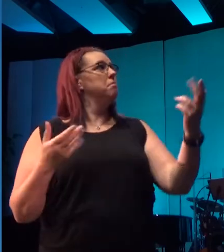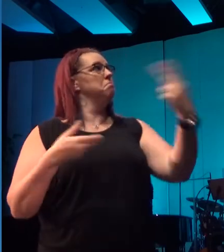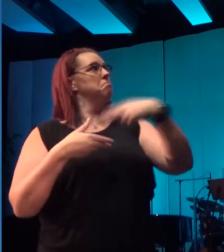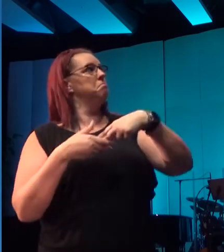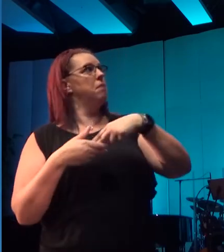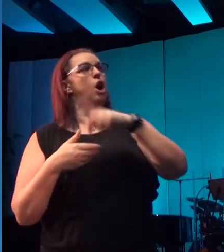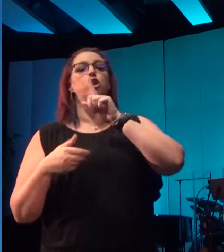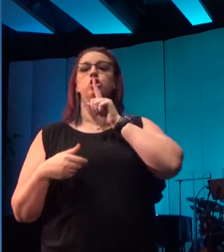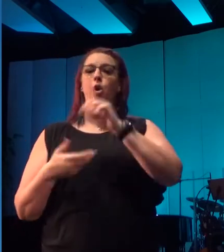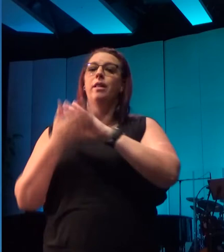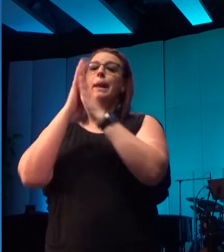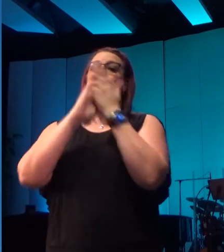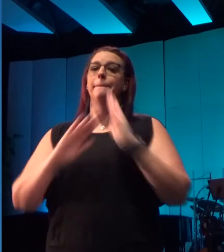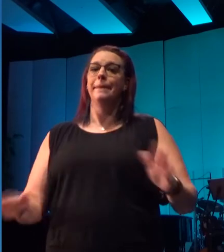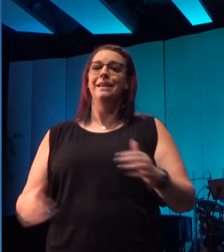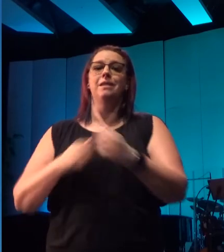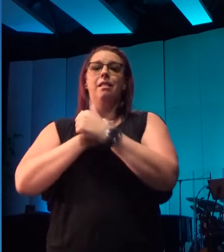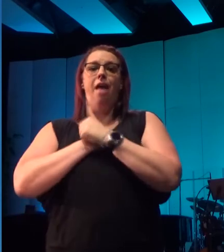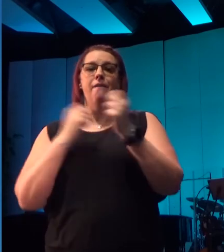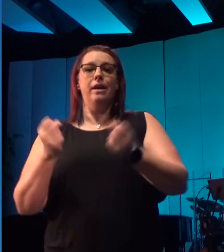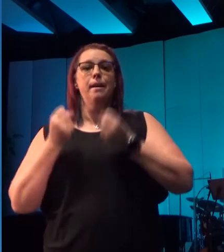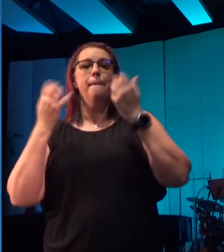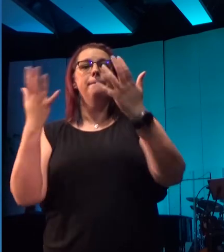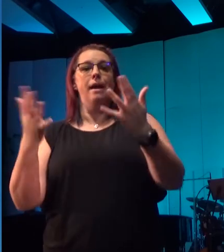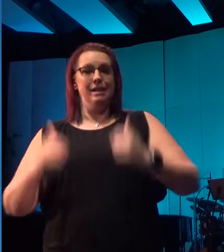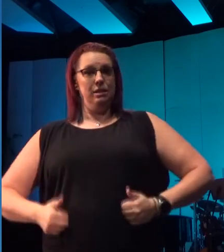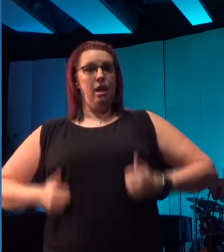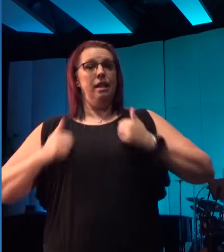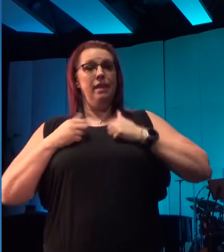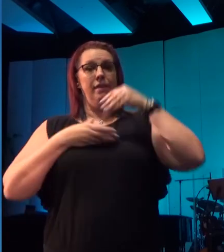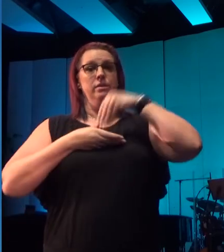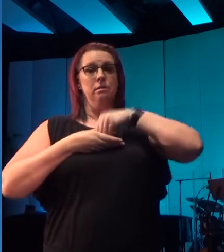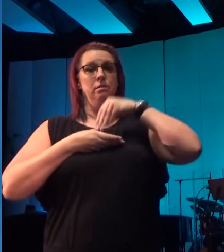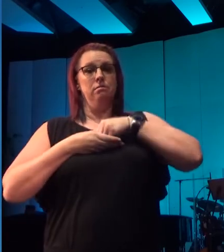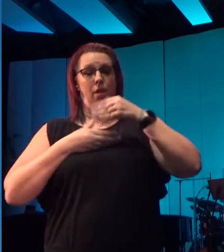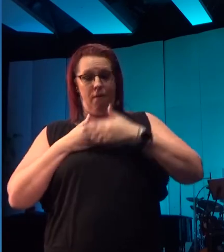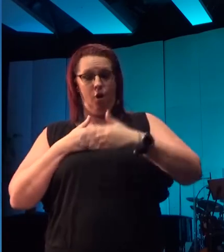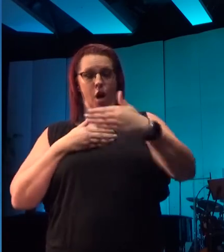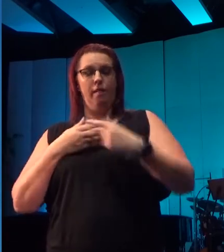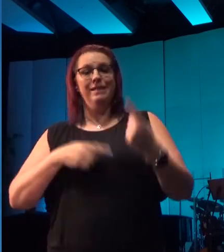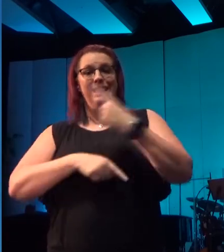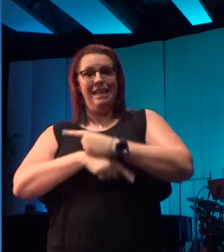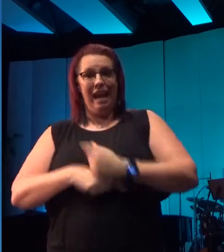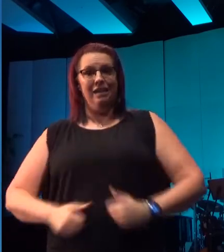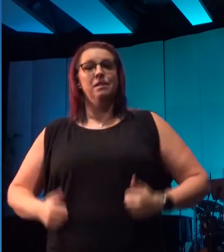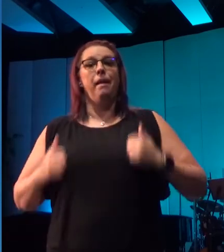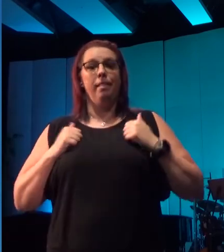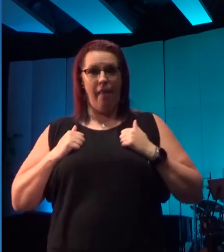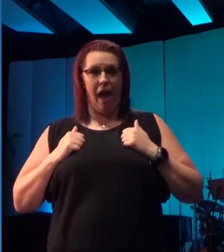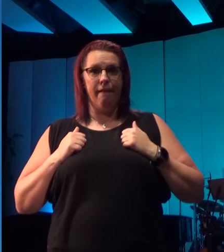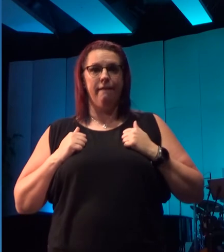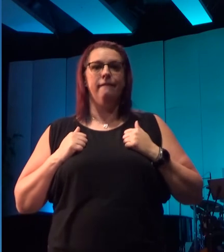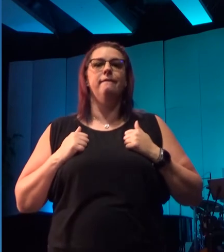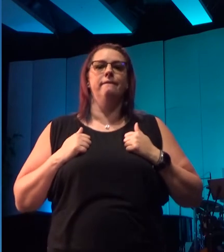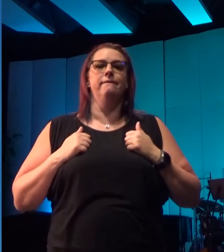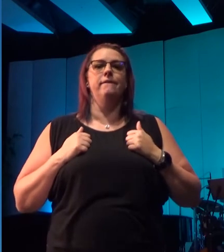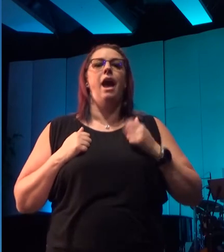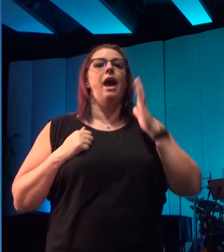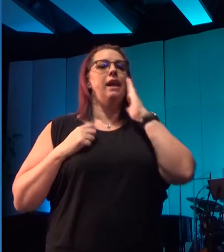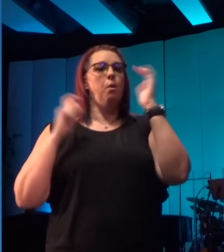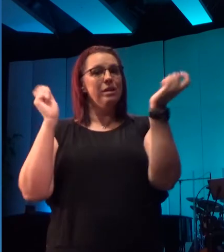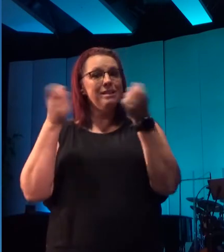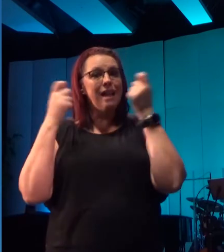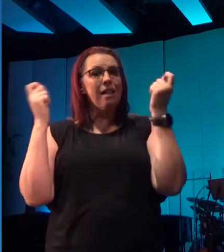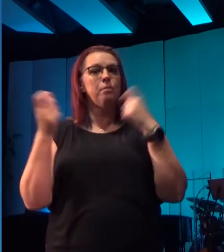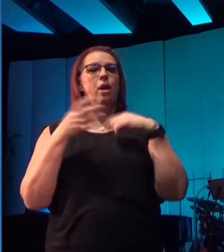peace, love, and abundance shall abide in me all the days of my life, and I shall celebrate